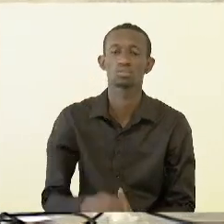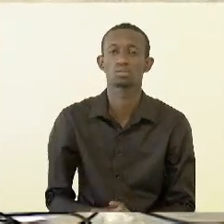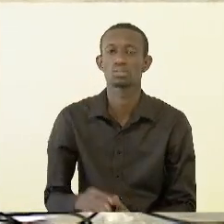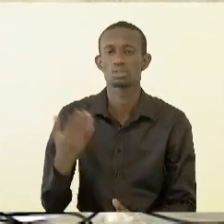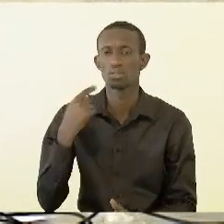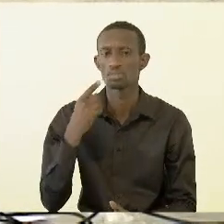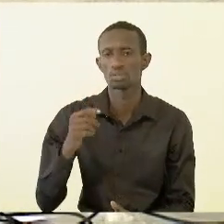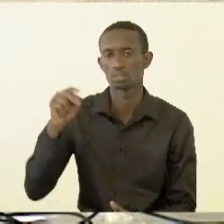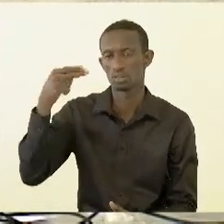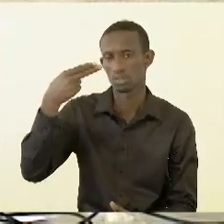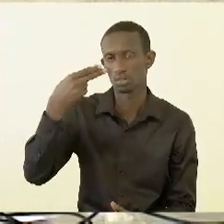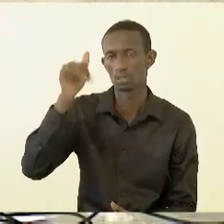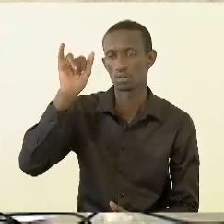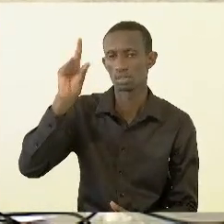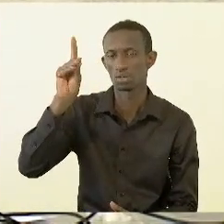acid.